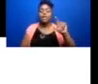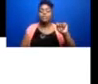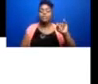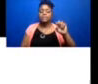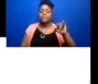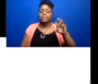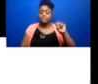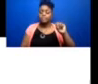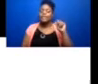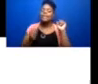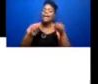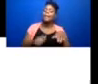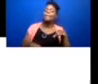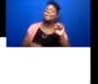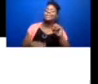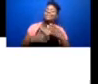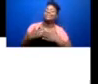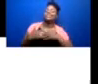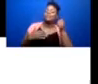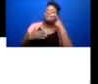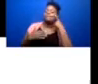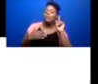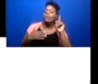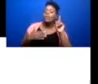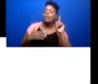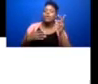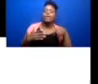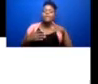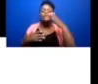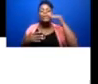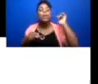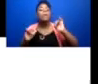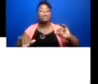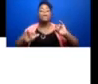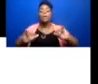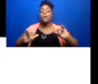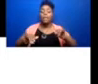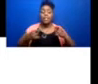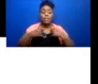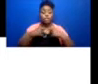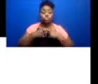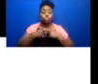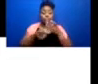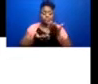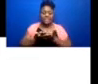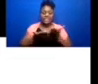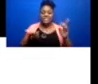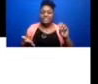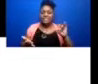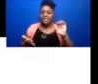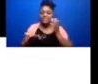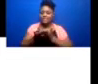to forget that there's hardware that runs all over this stolen